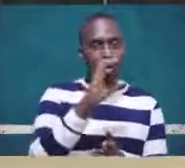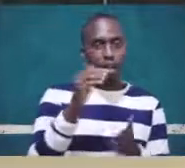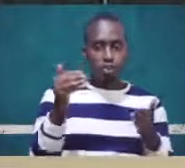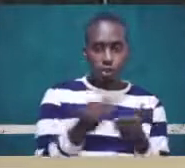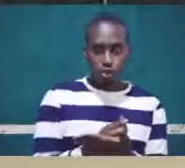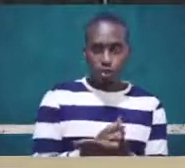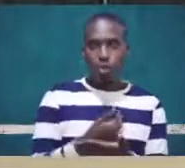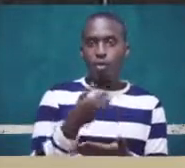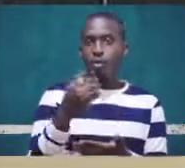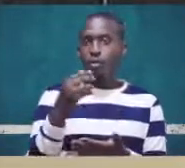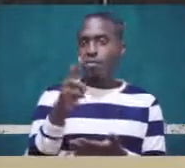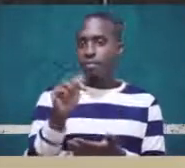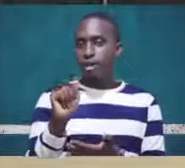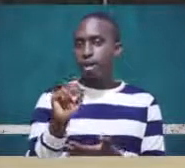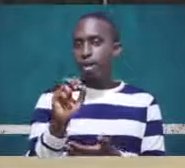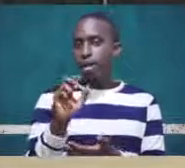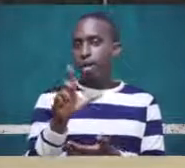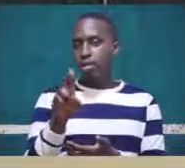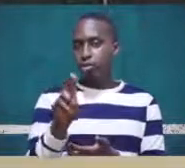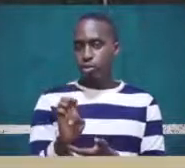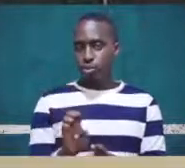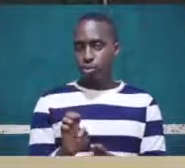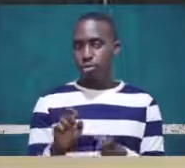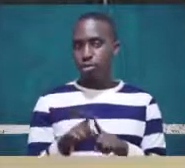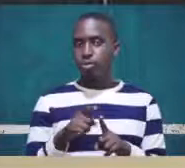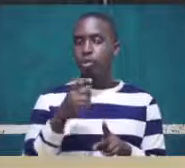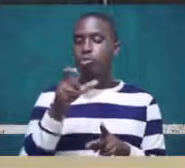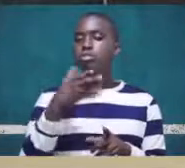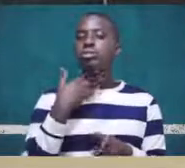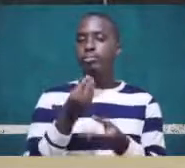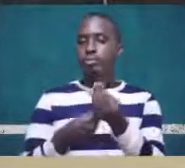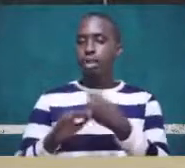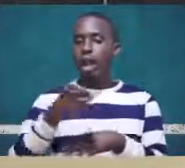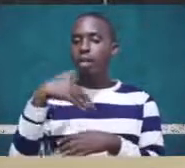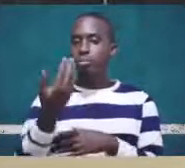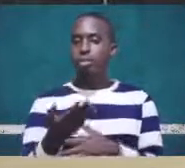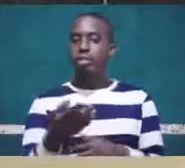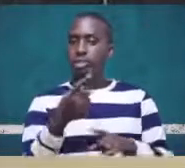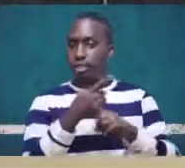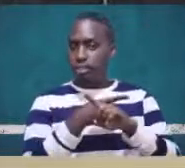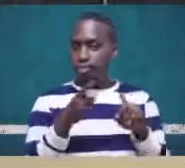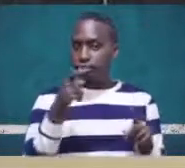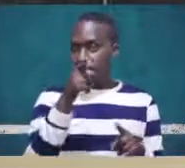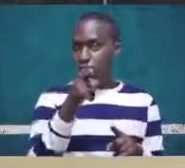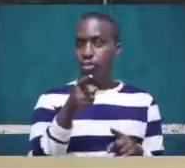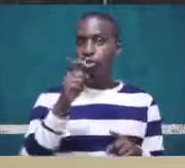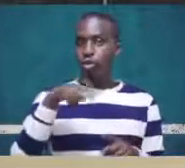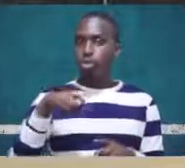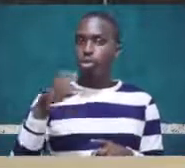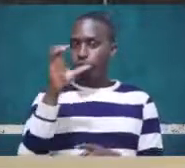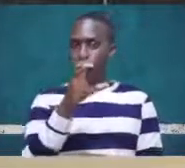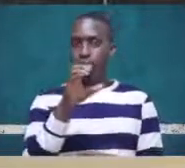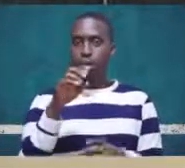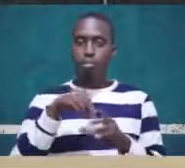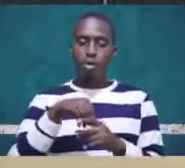new value of that sell, that what you want to sell. And then the difference, that's where you need to